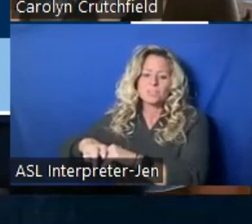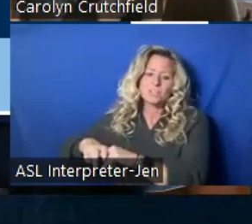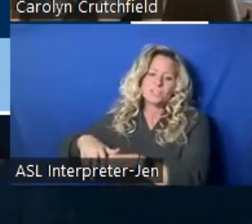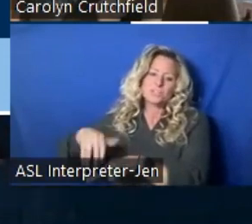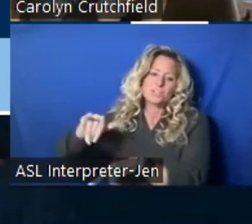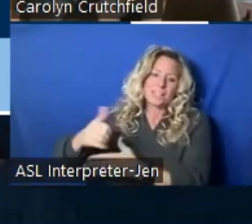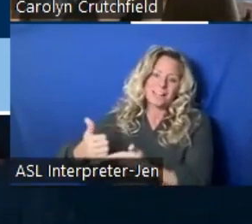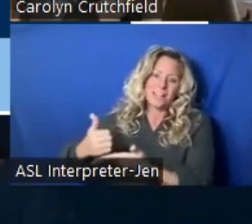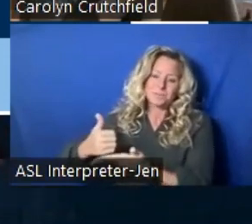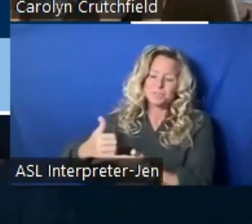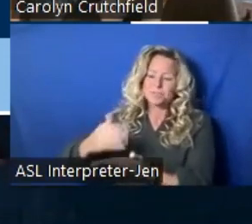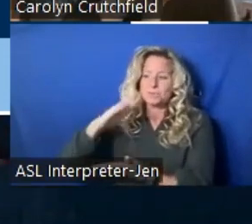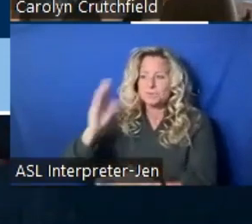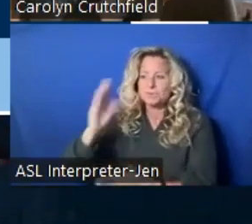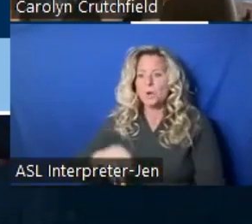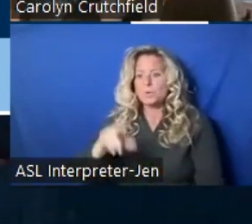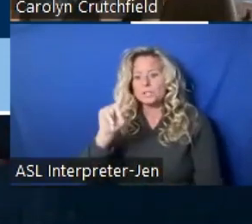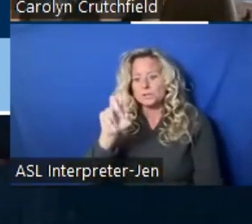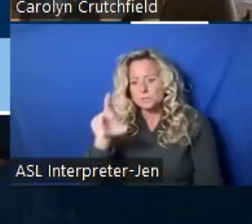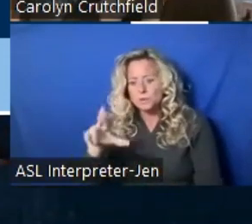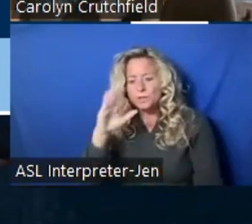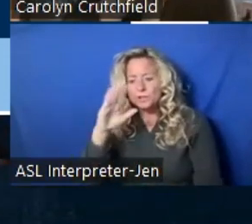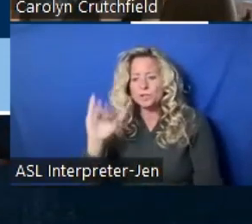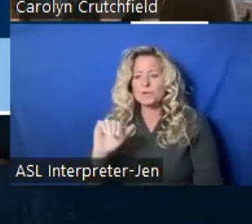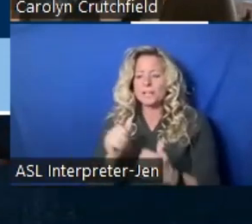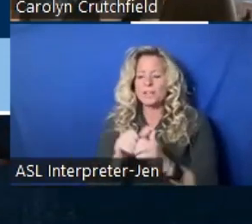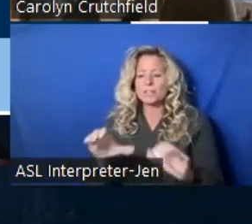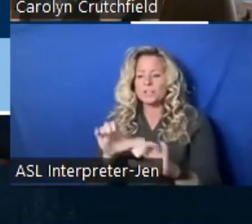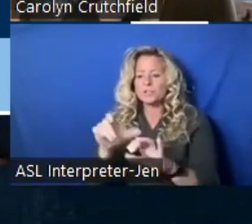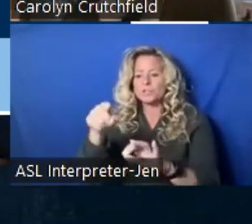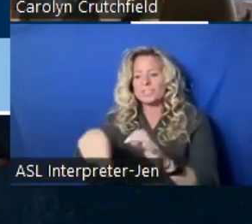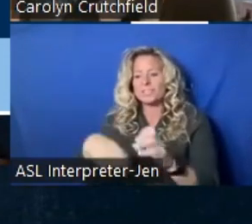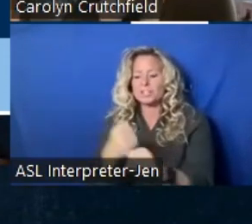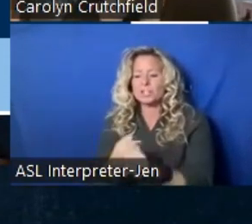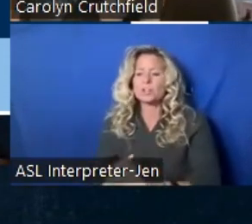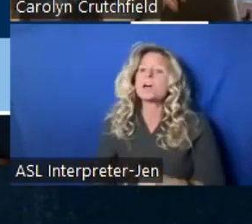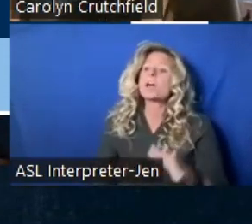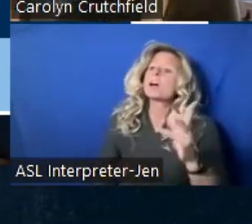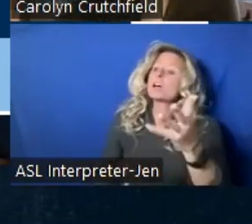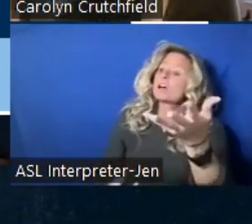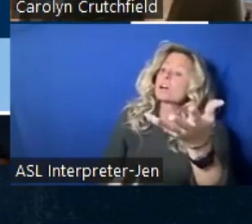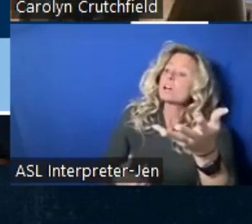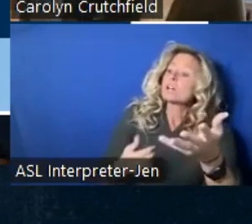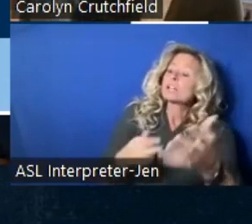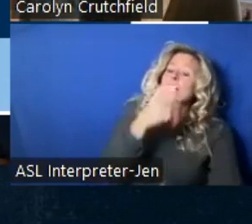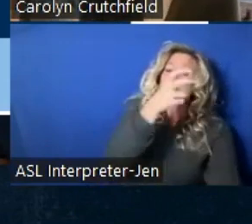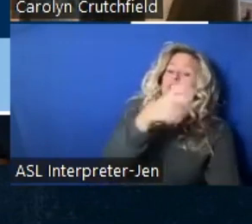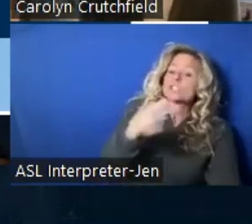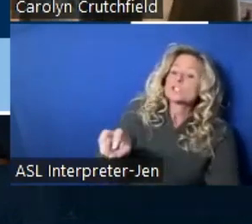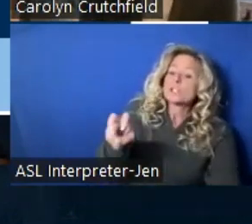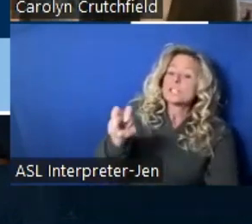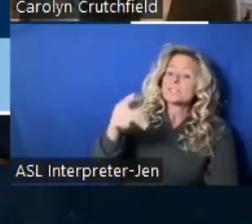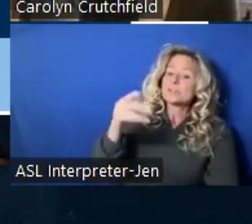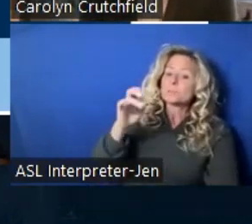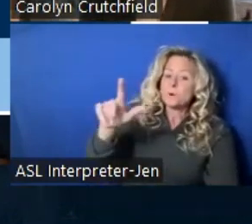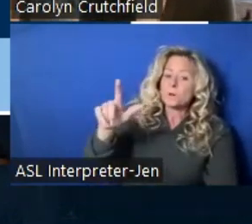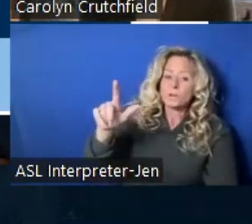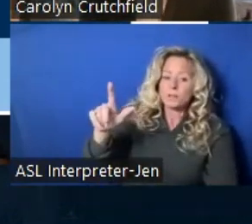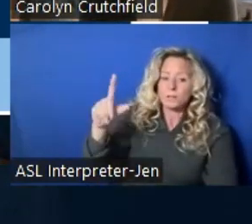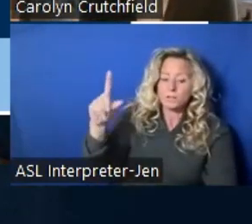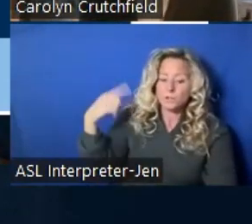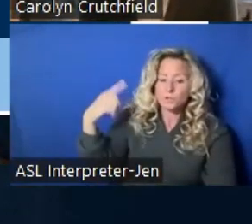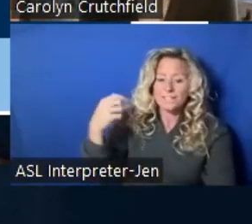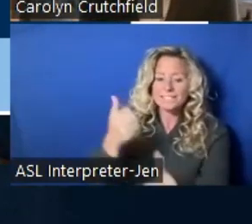So knowing their rosters, knowing how they are for this year. like Um, the transfer portal mhm. craze, is it